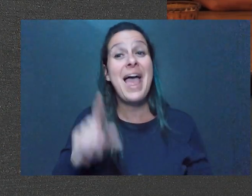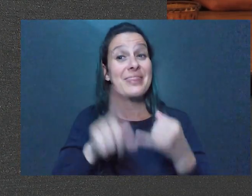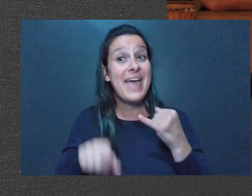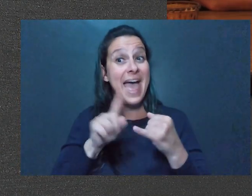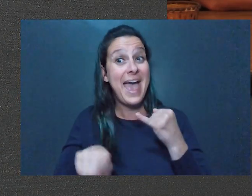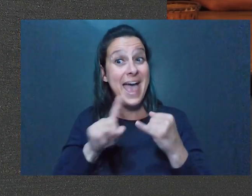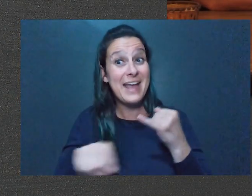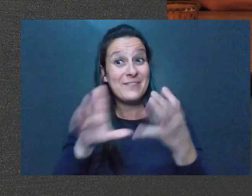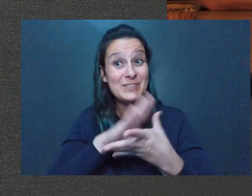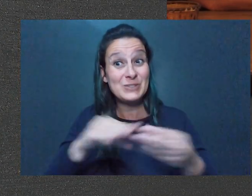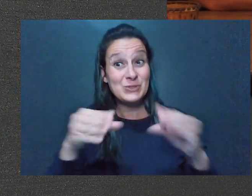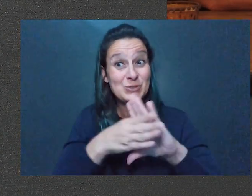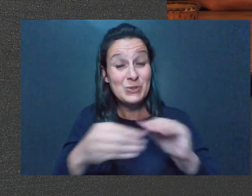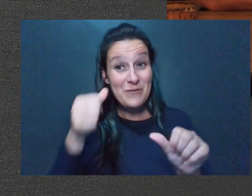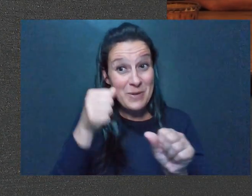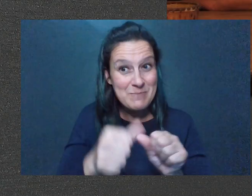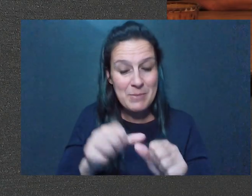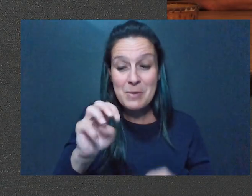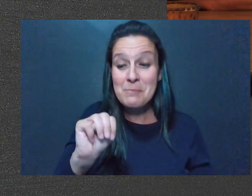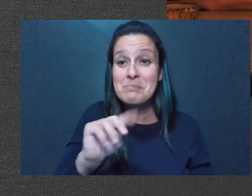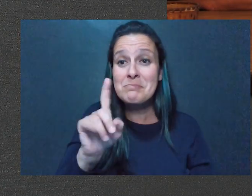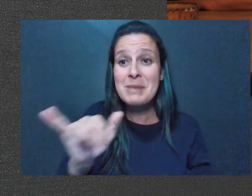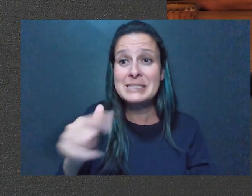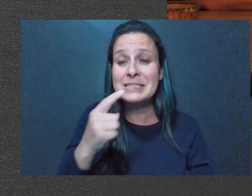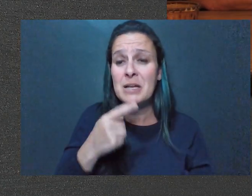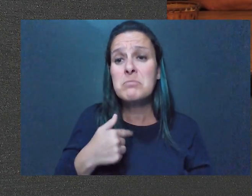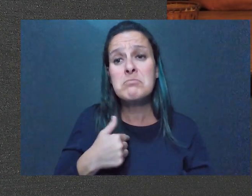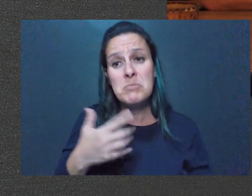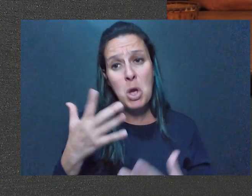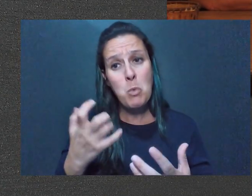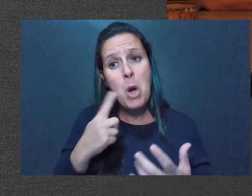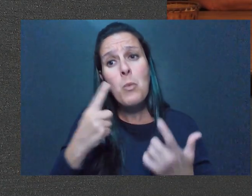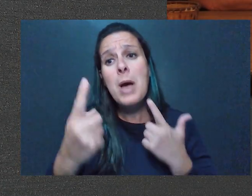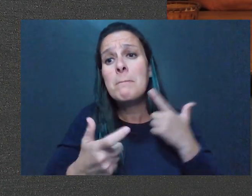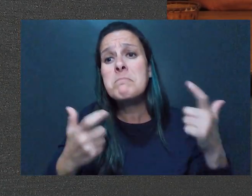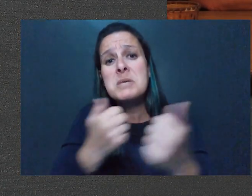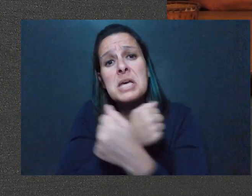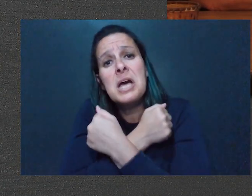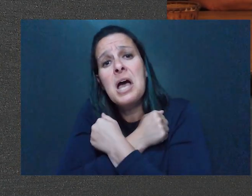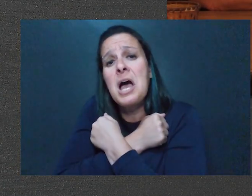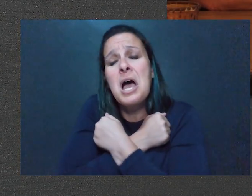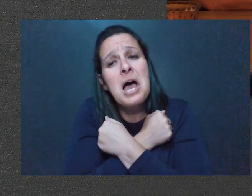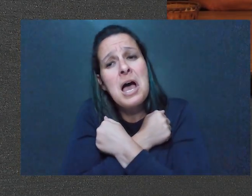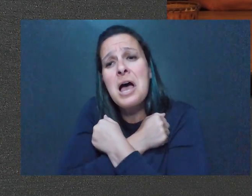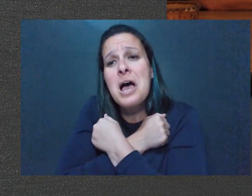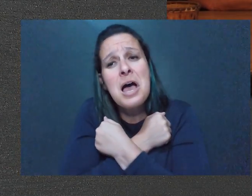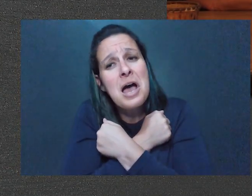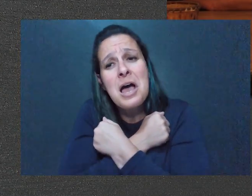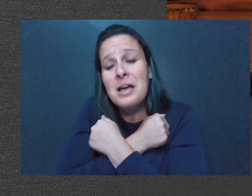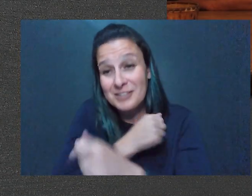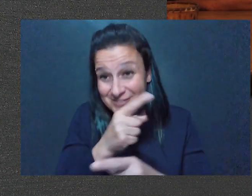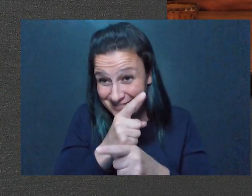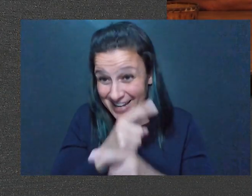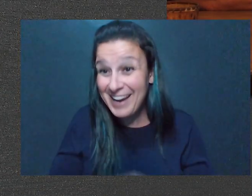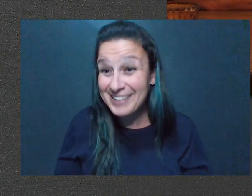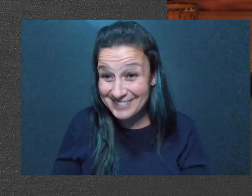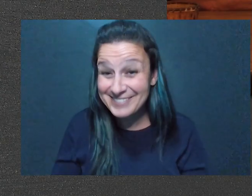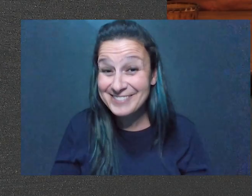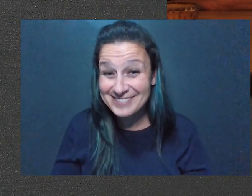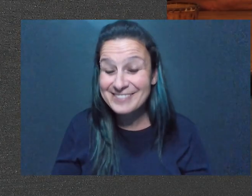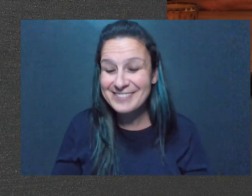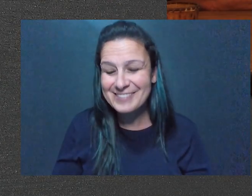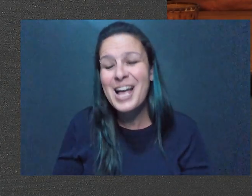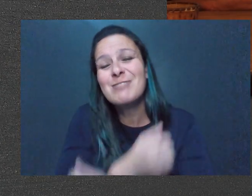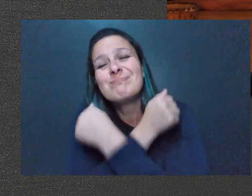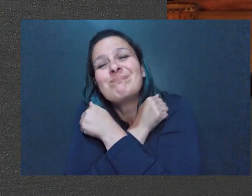very end of the story, remember Muzzy said, I just want one hug, right? So he